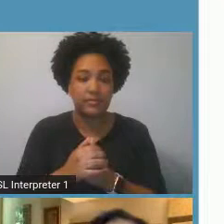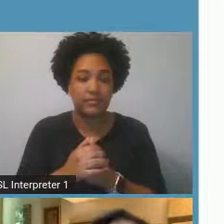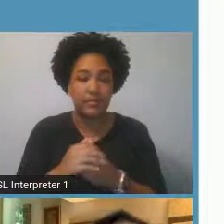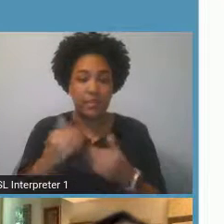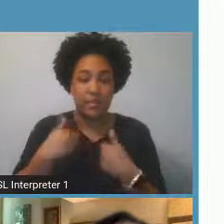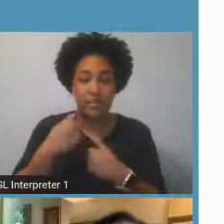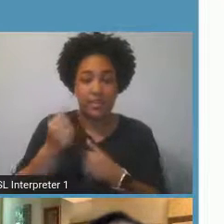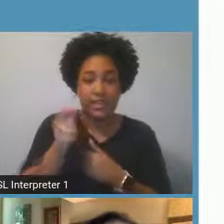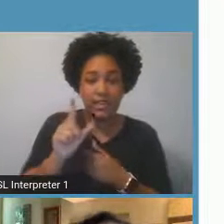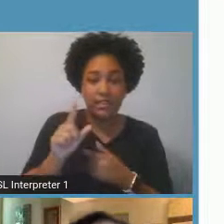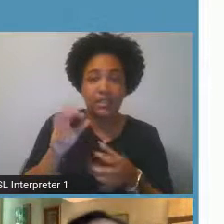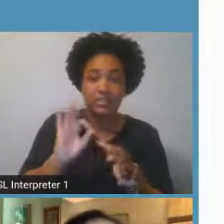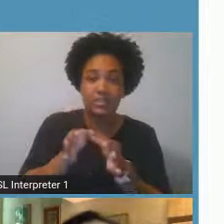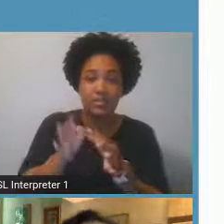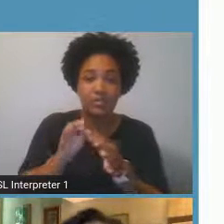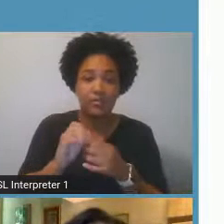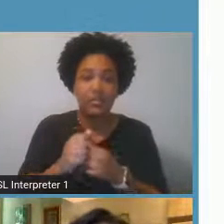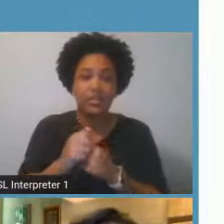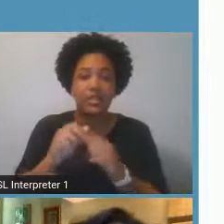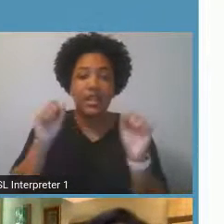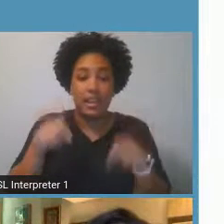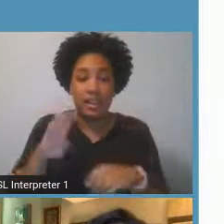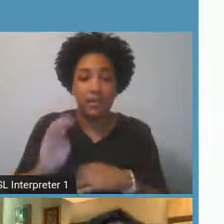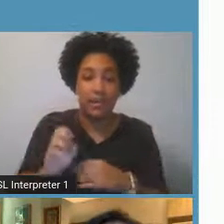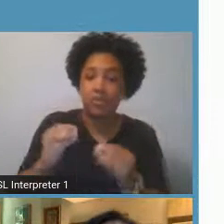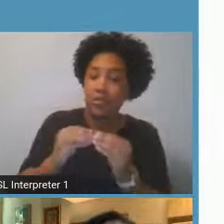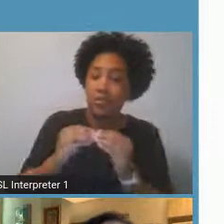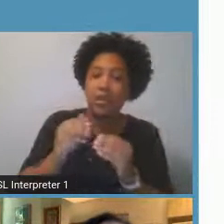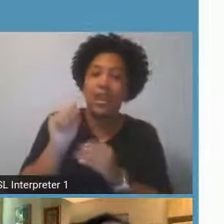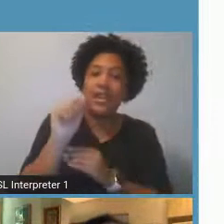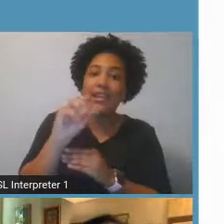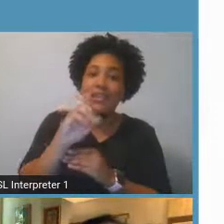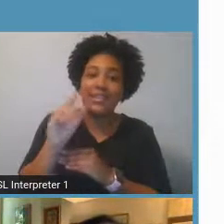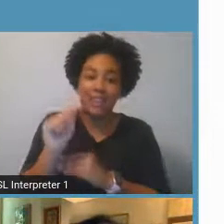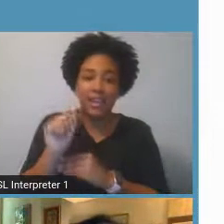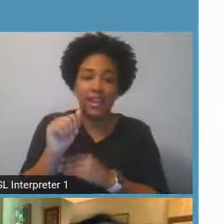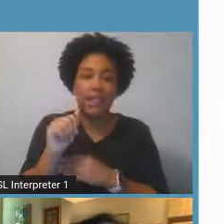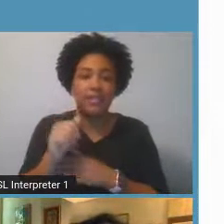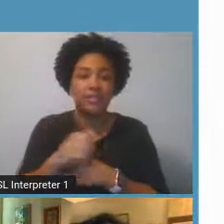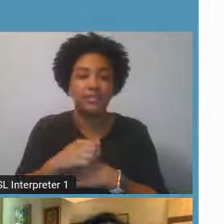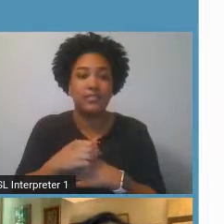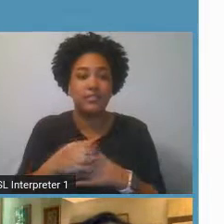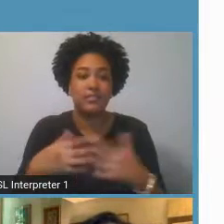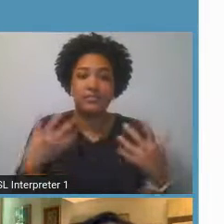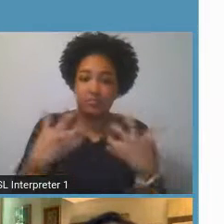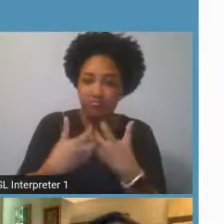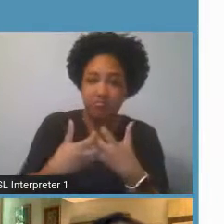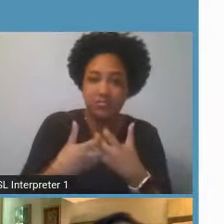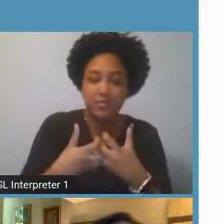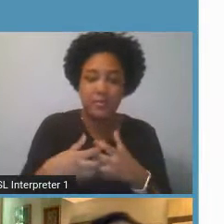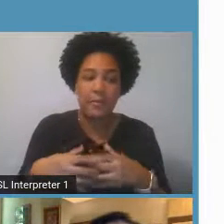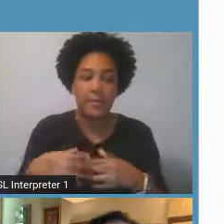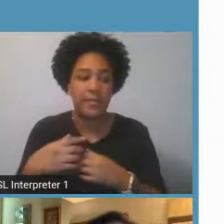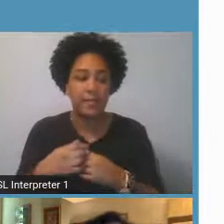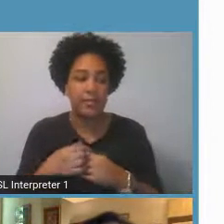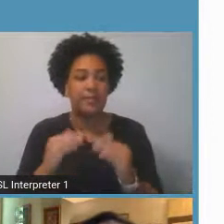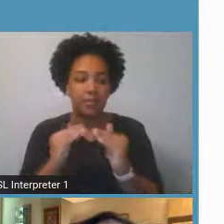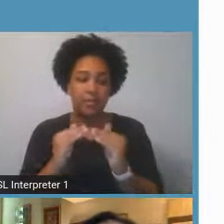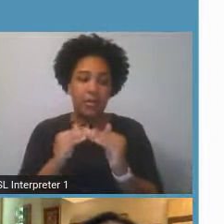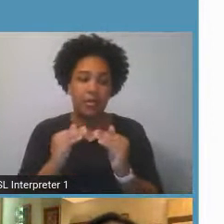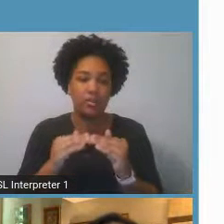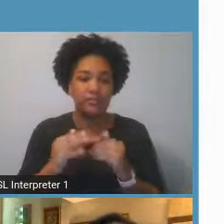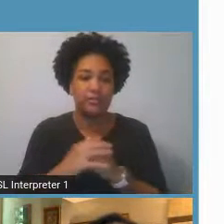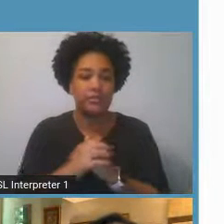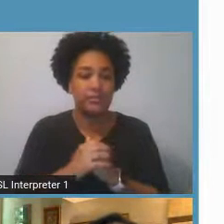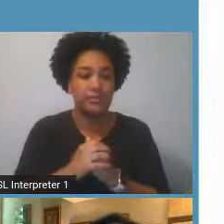interpreter. It could be more ADA compliant and accommodating. These real-time virtual object manipulations and group